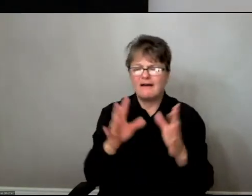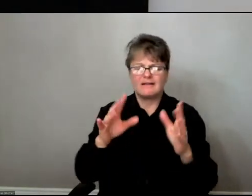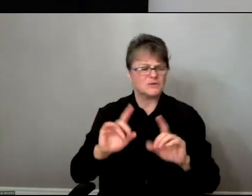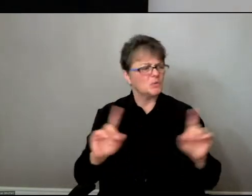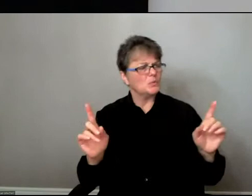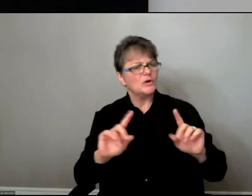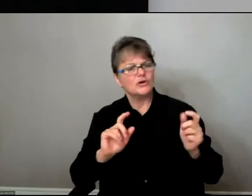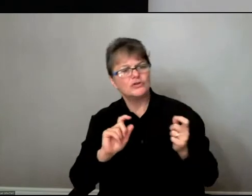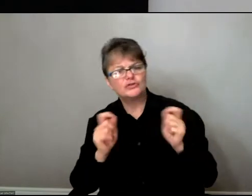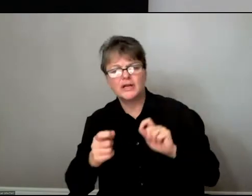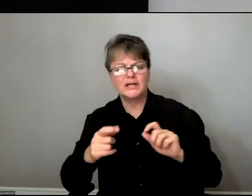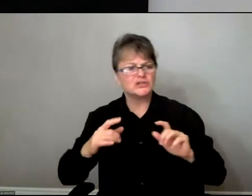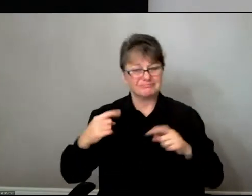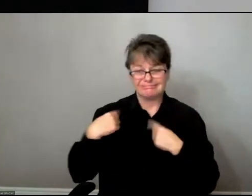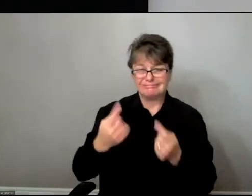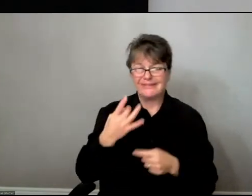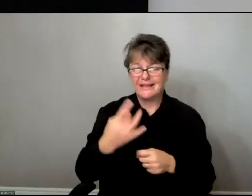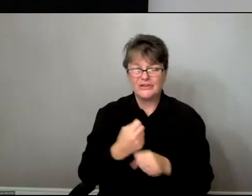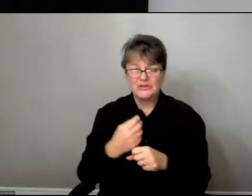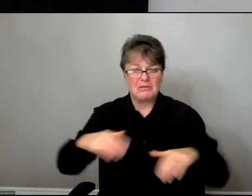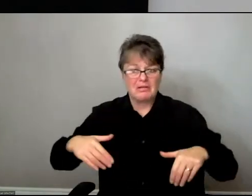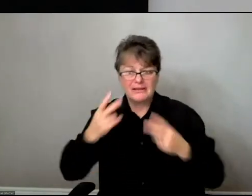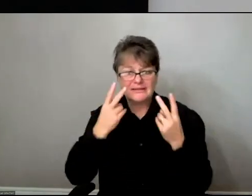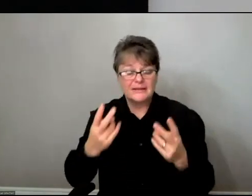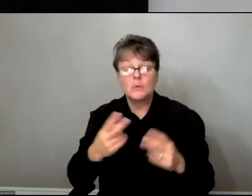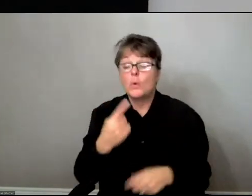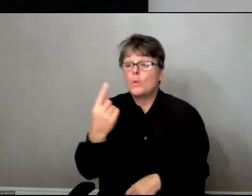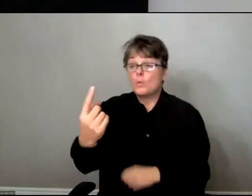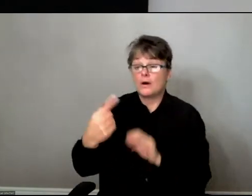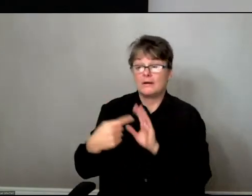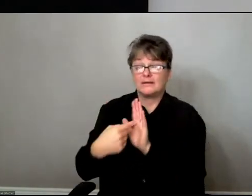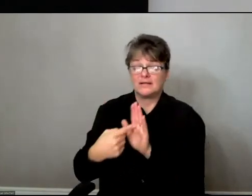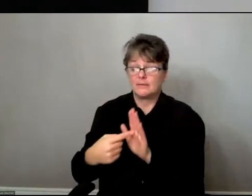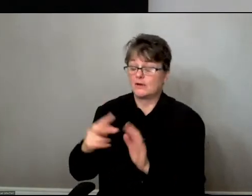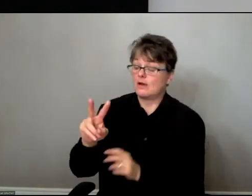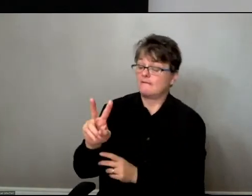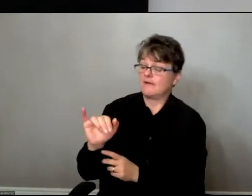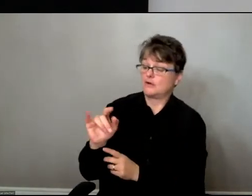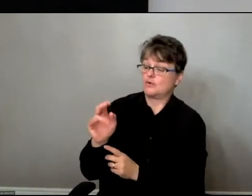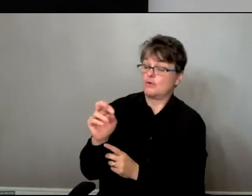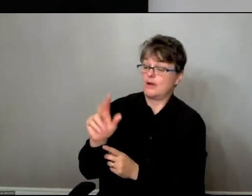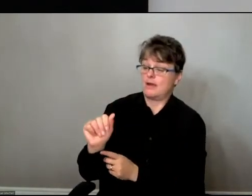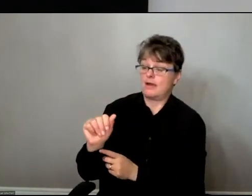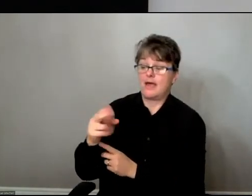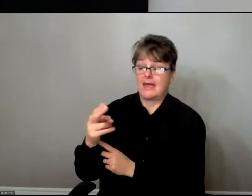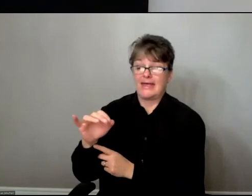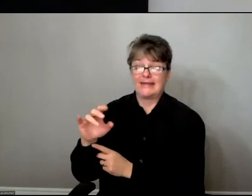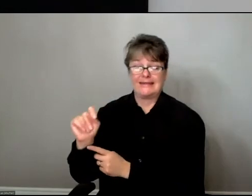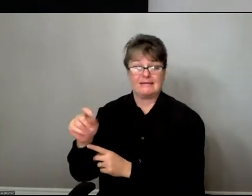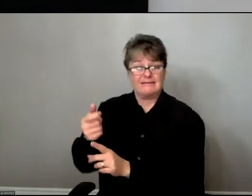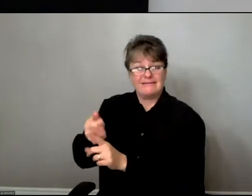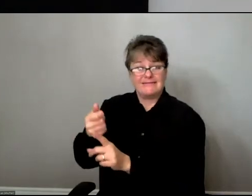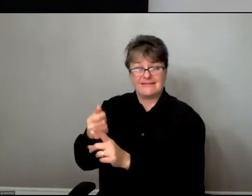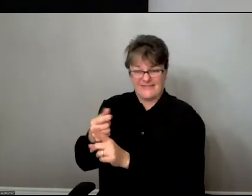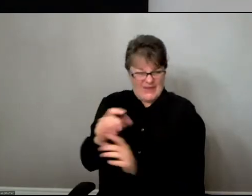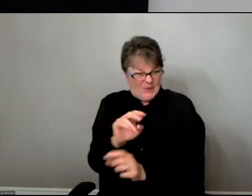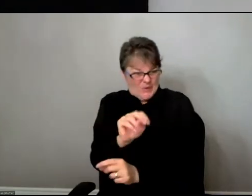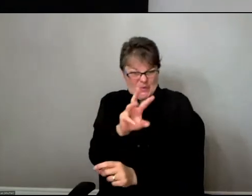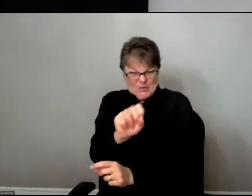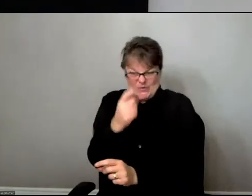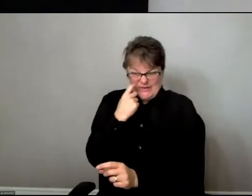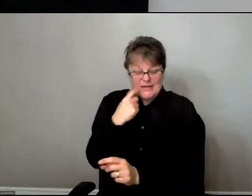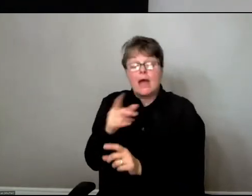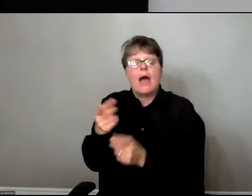One such case in the news recently is the murder of Victoria Head. The judge was reported as